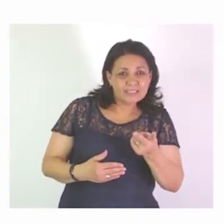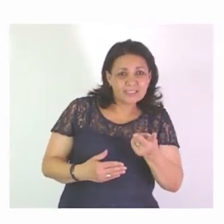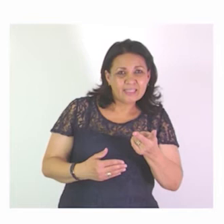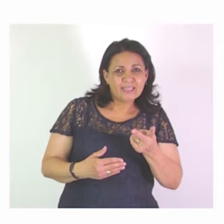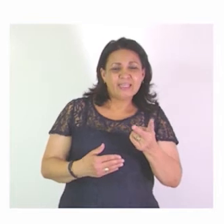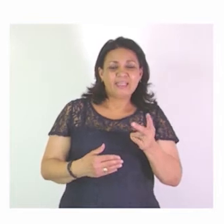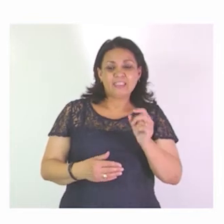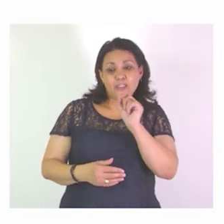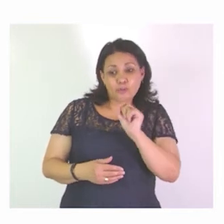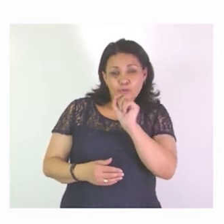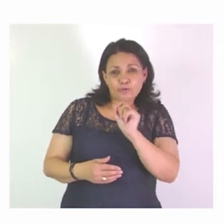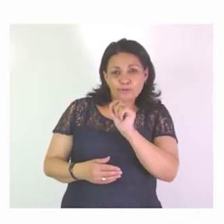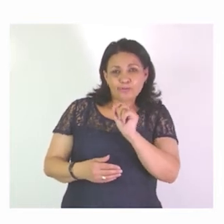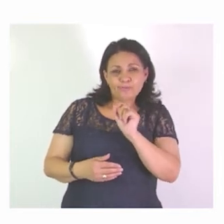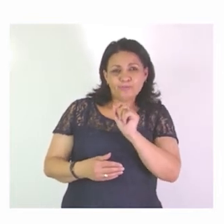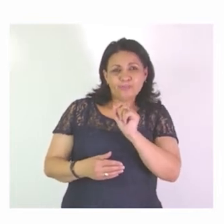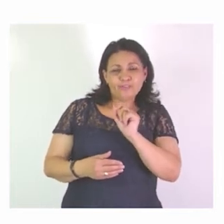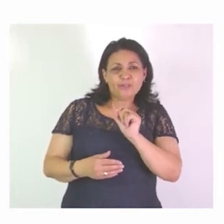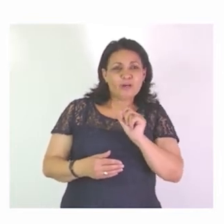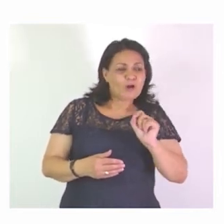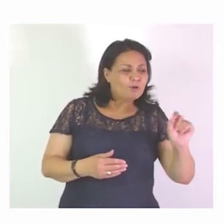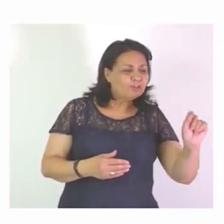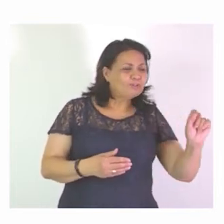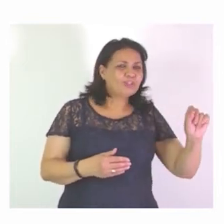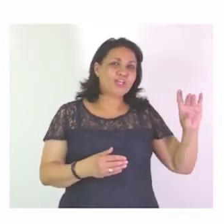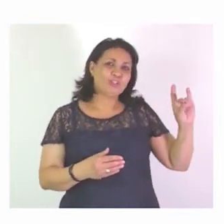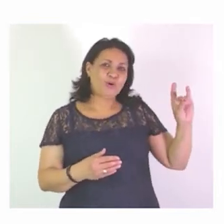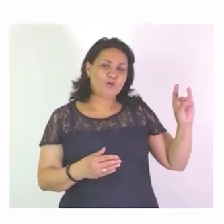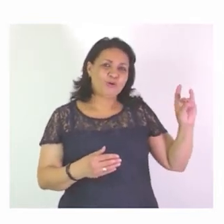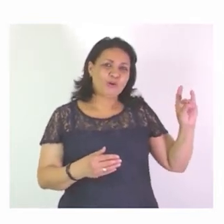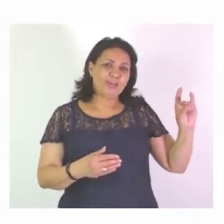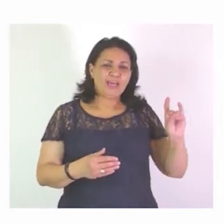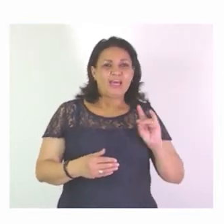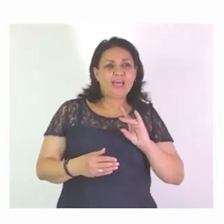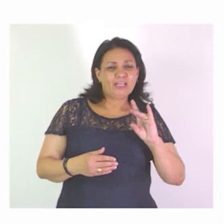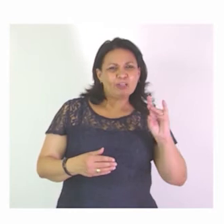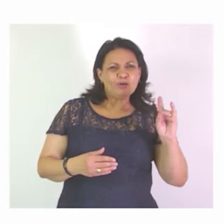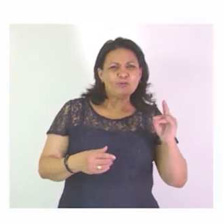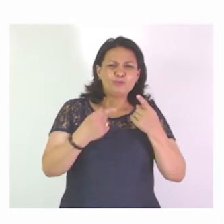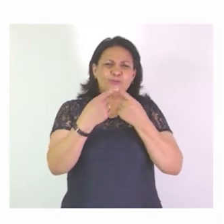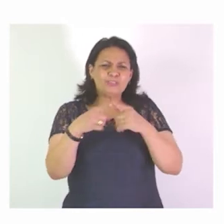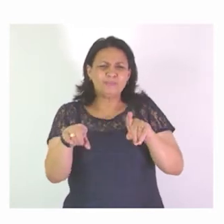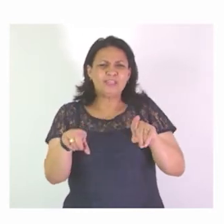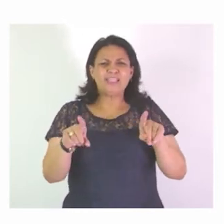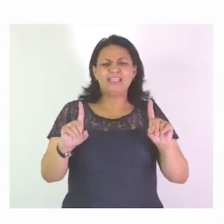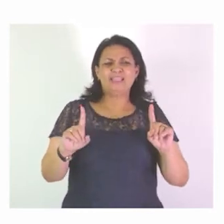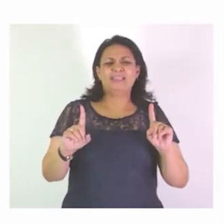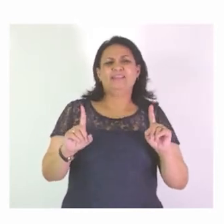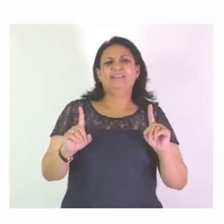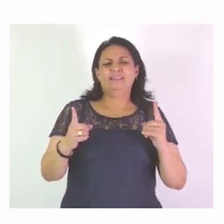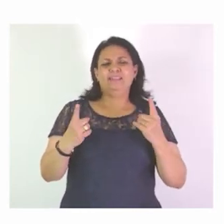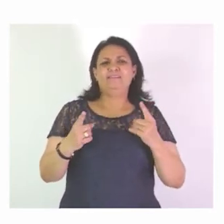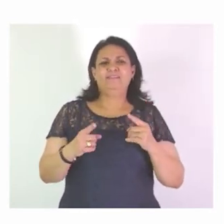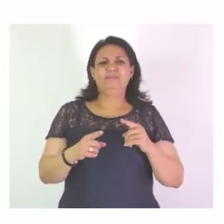dot going towards each dog, and every dog is doing something a little different. We want to follow